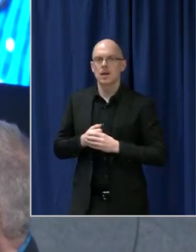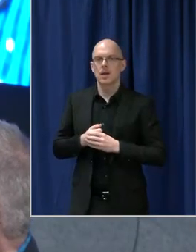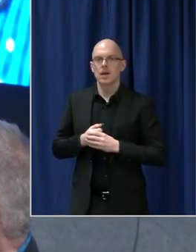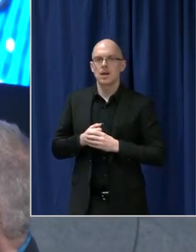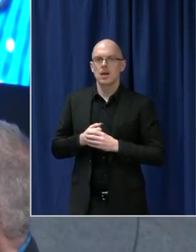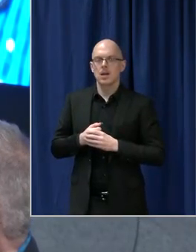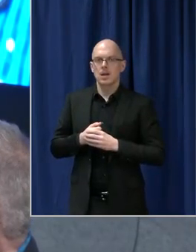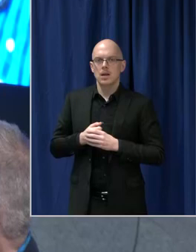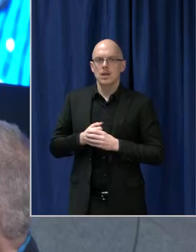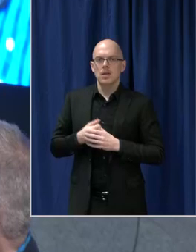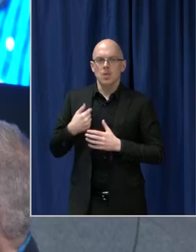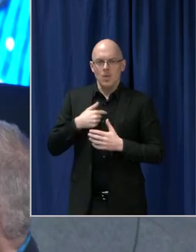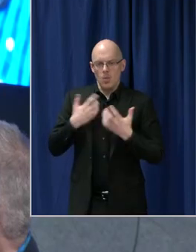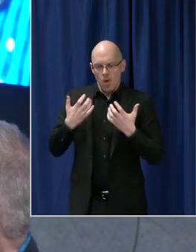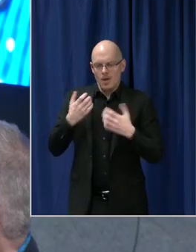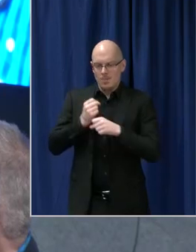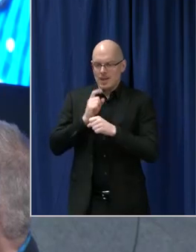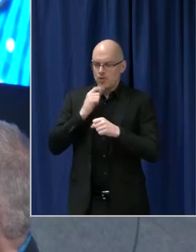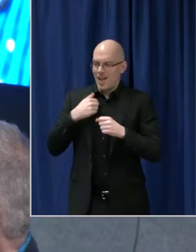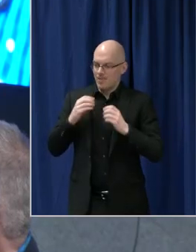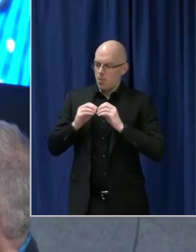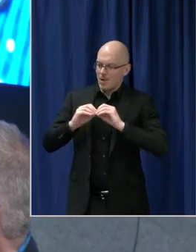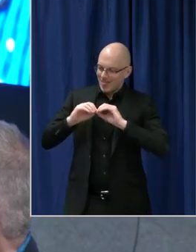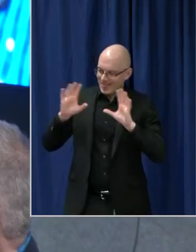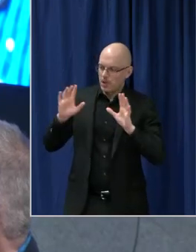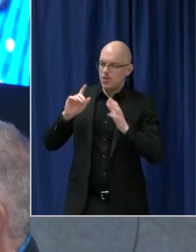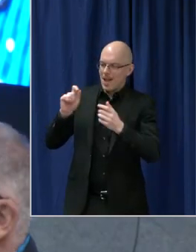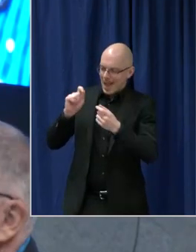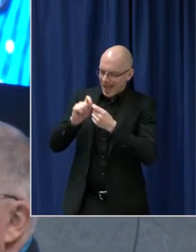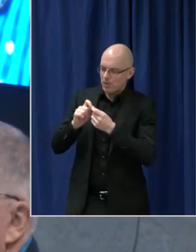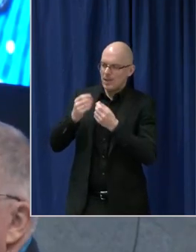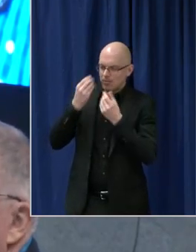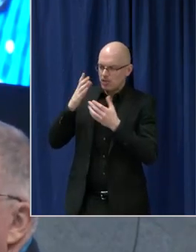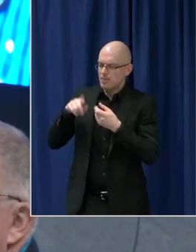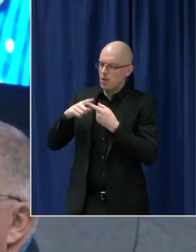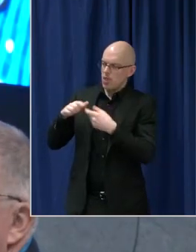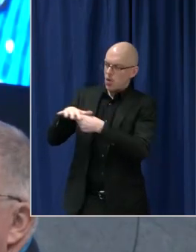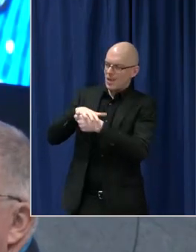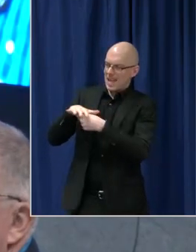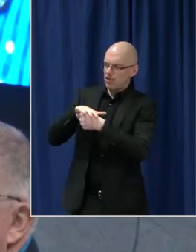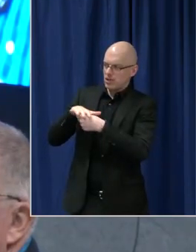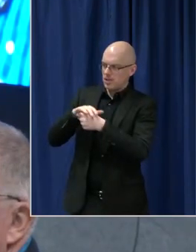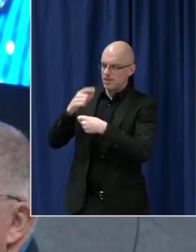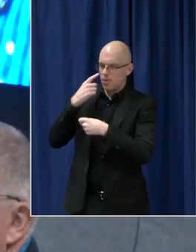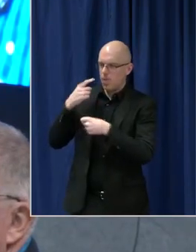of the location information that's being used for routing calls.